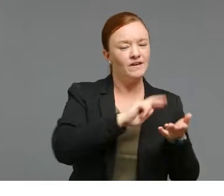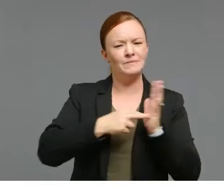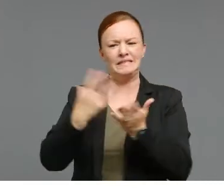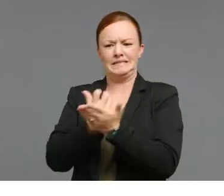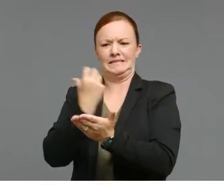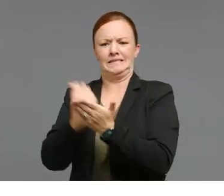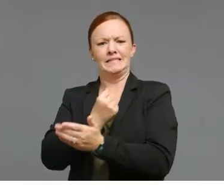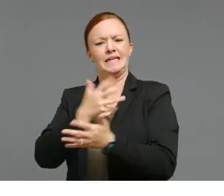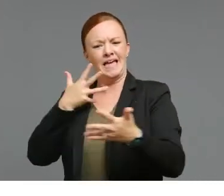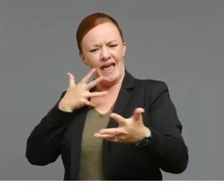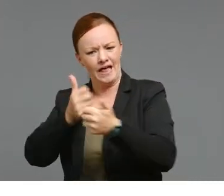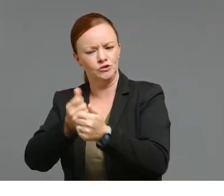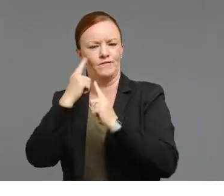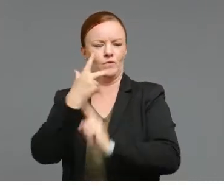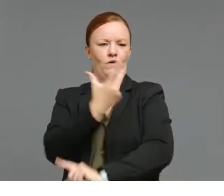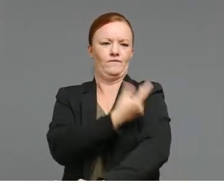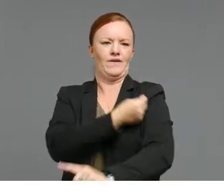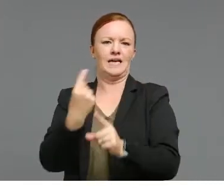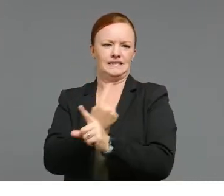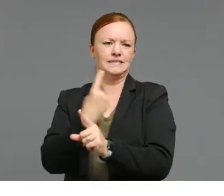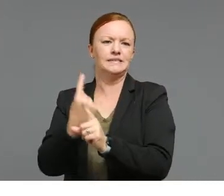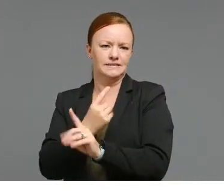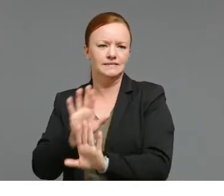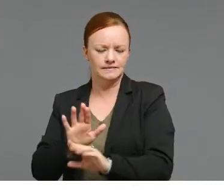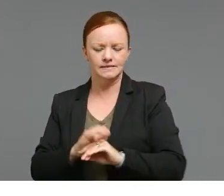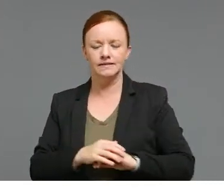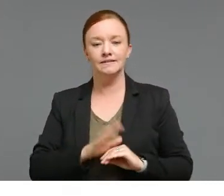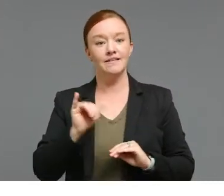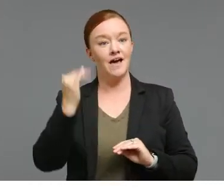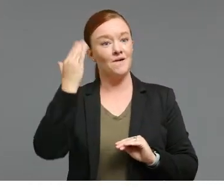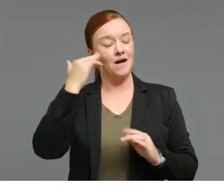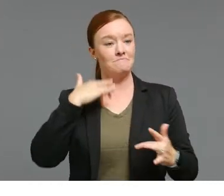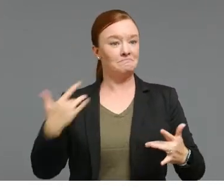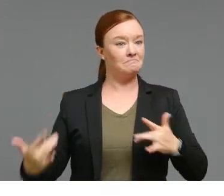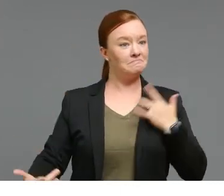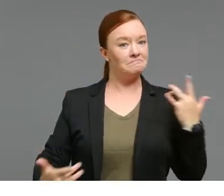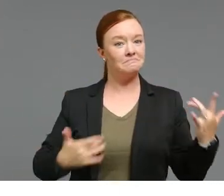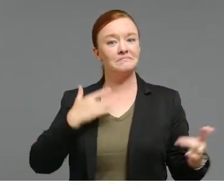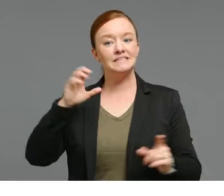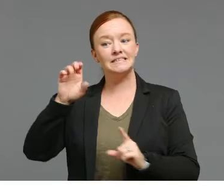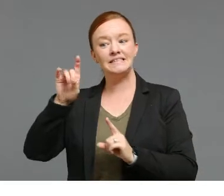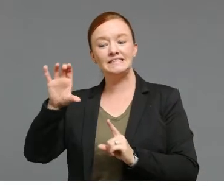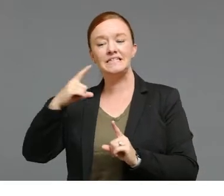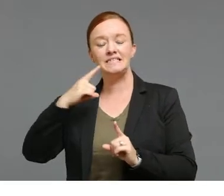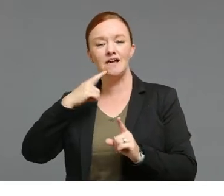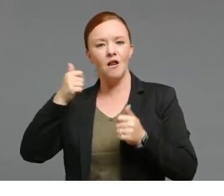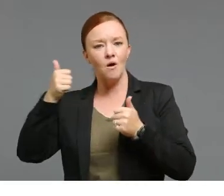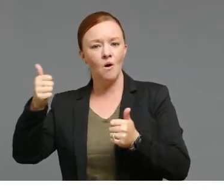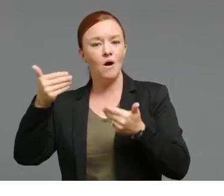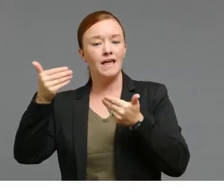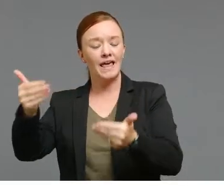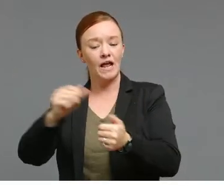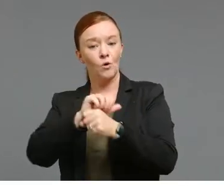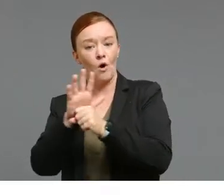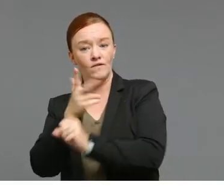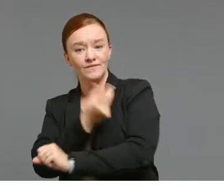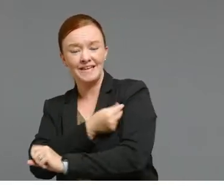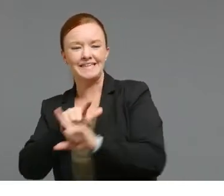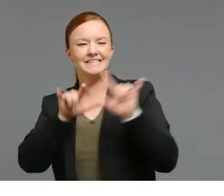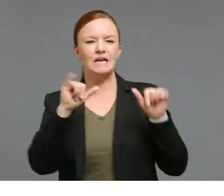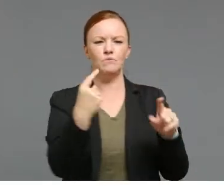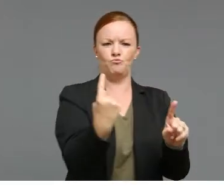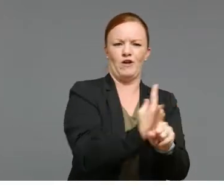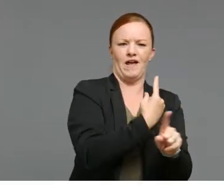school year. That's why we were so excited when we heard that the COVID-19 vaccine could be